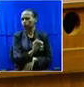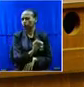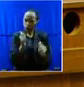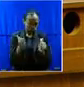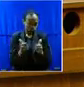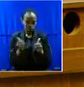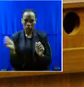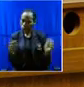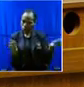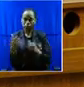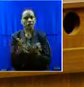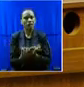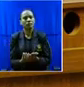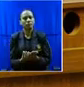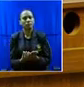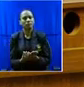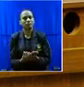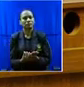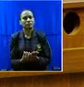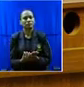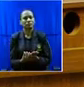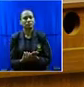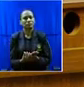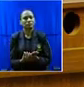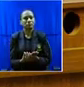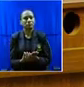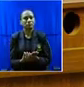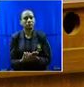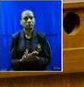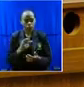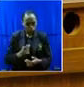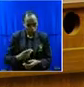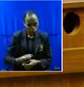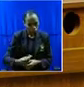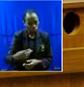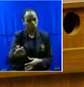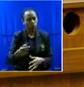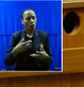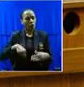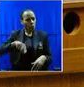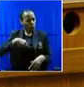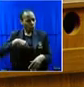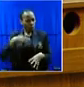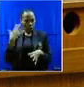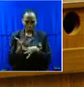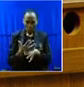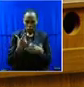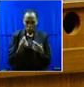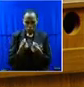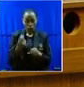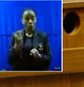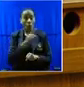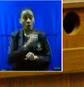for implementation. The speed and urgency with which we are expanding